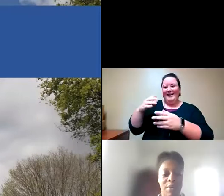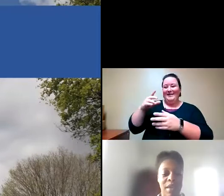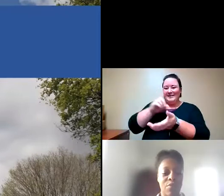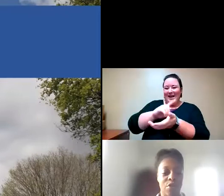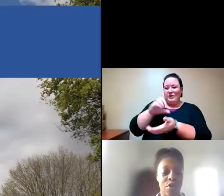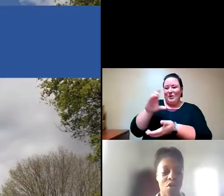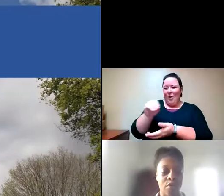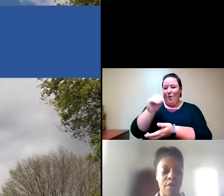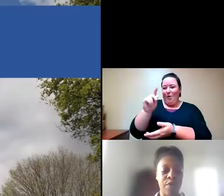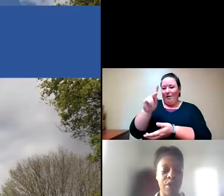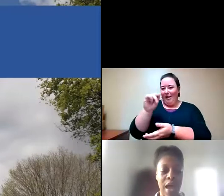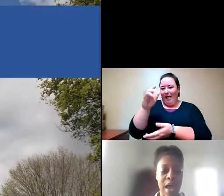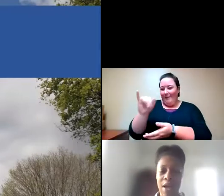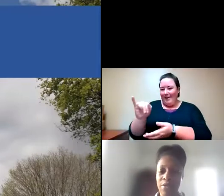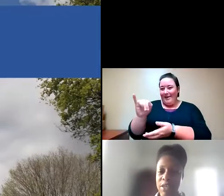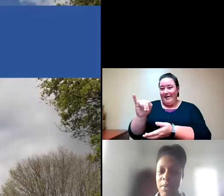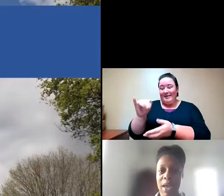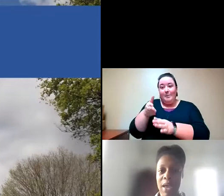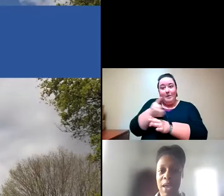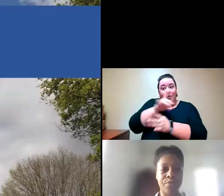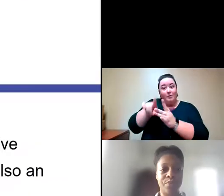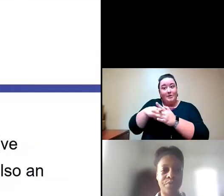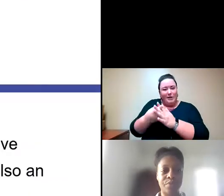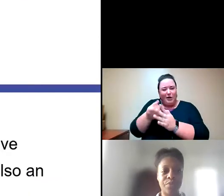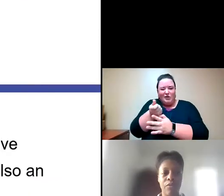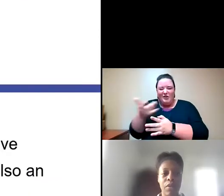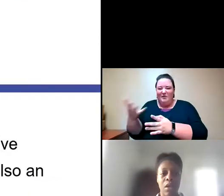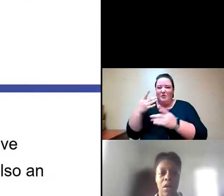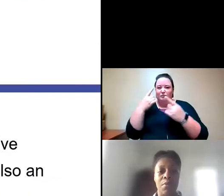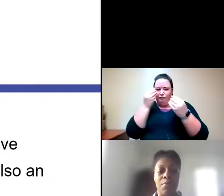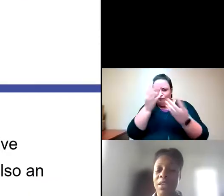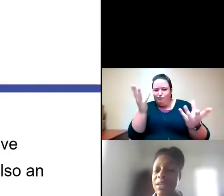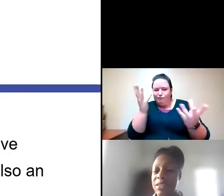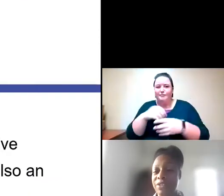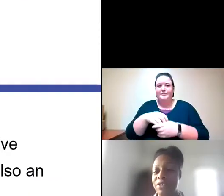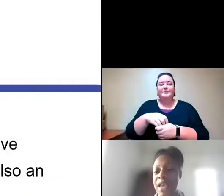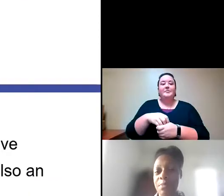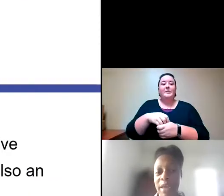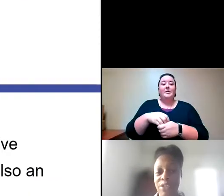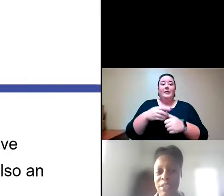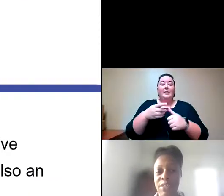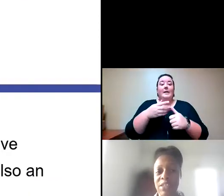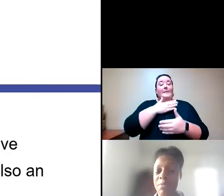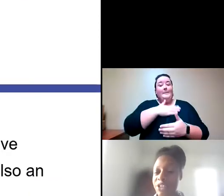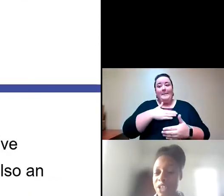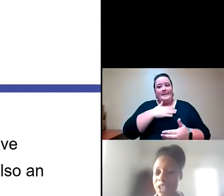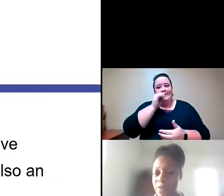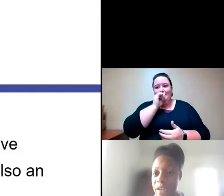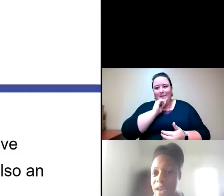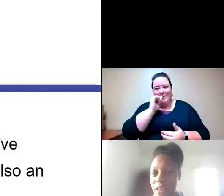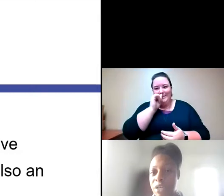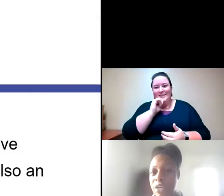we begin, we're going to go over a few housekeeping items. Please exercise patience, especially